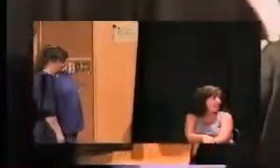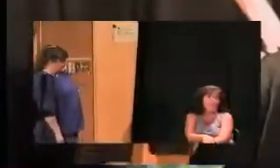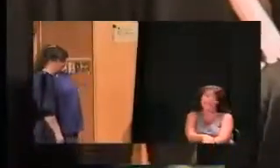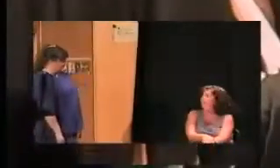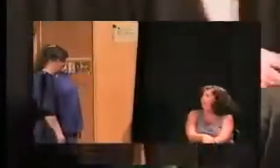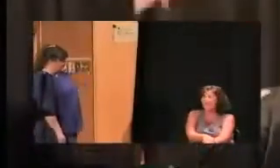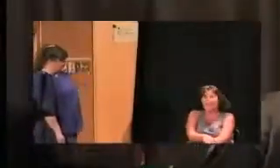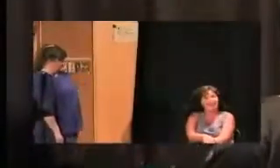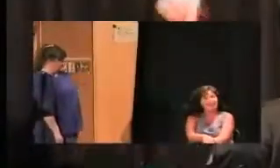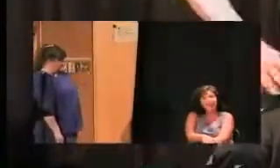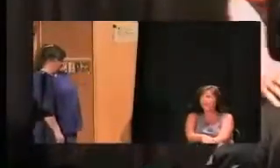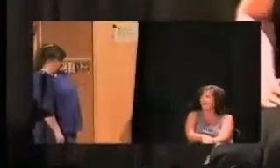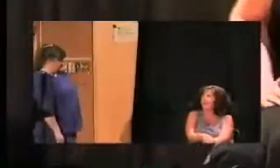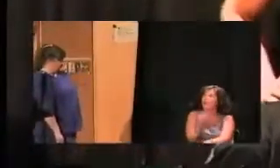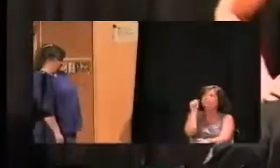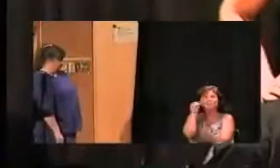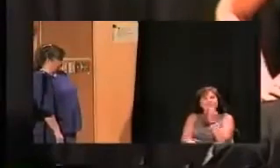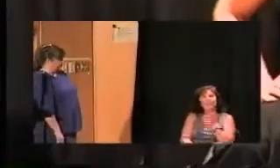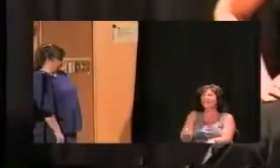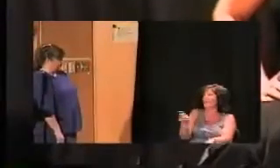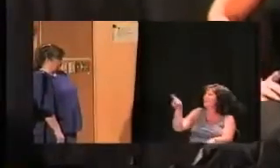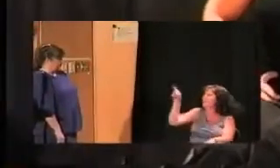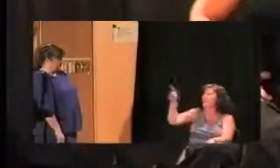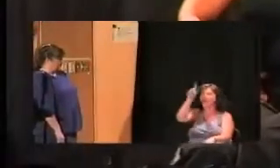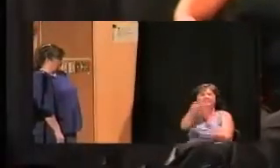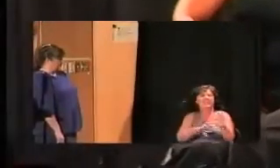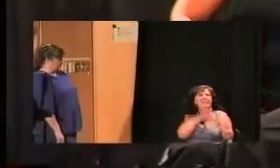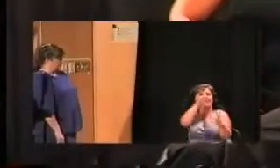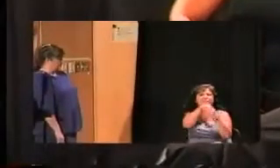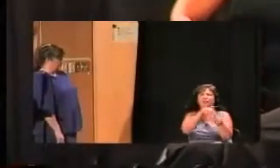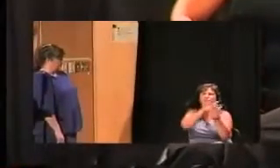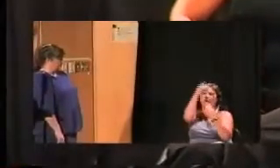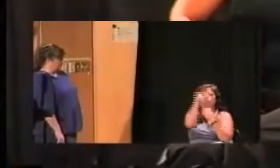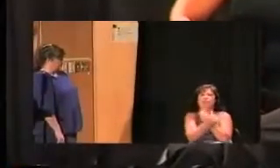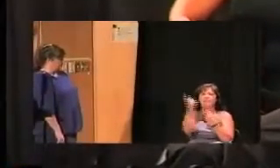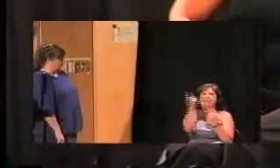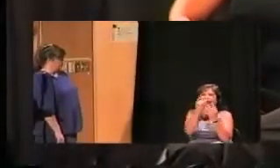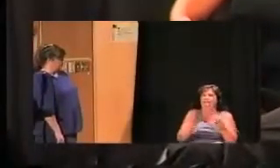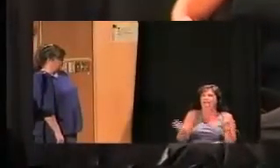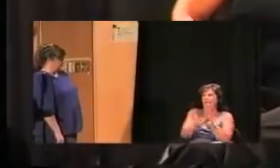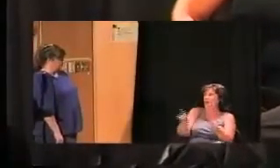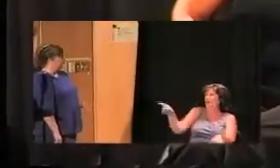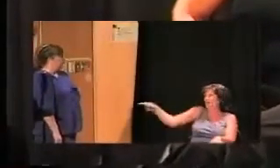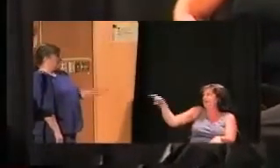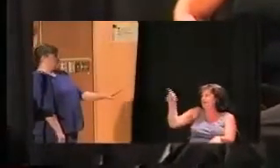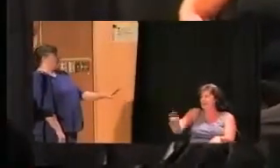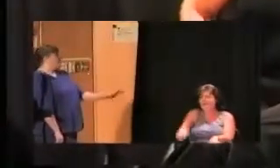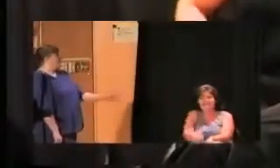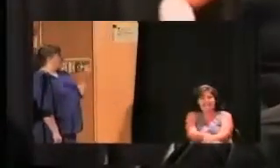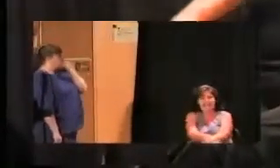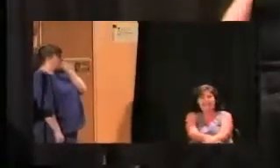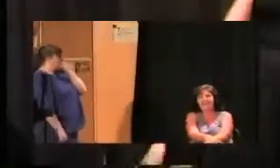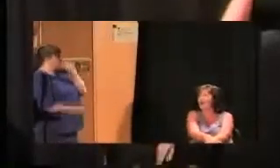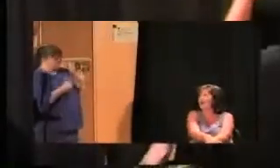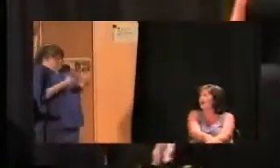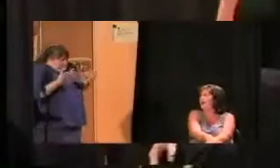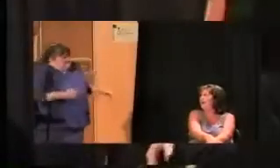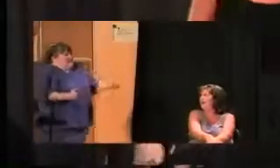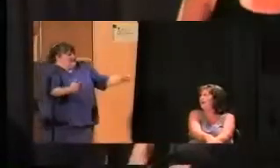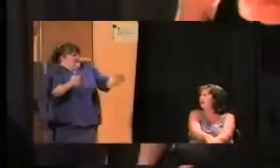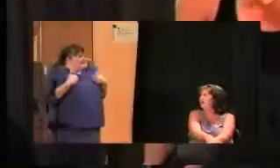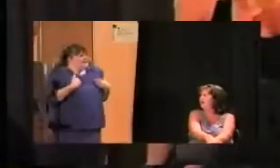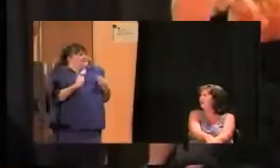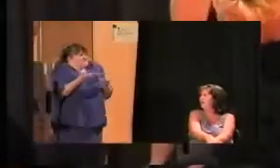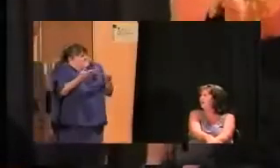Shit, woman. You need to get yourself a cause. No. That's where you're wrong. I have many causes. This is